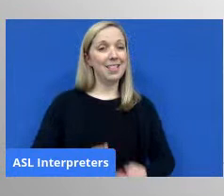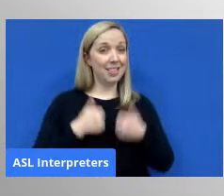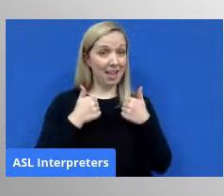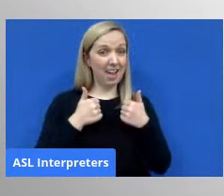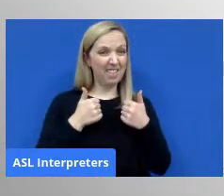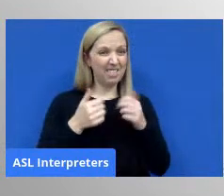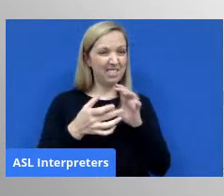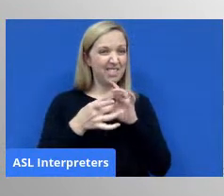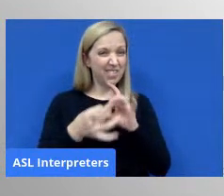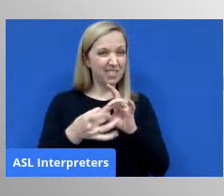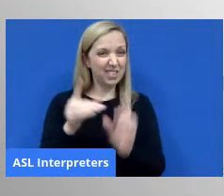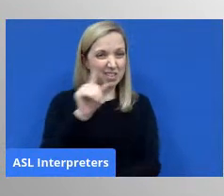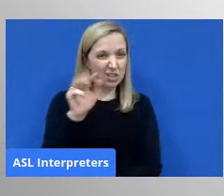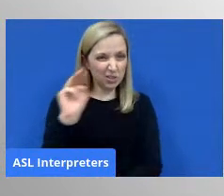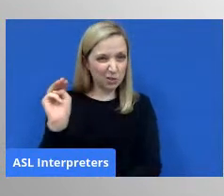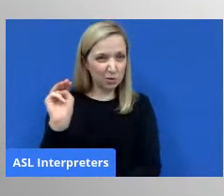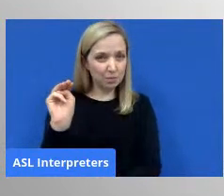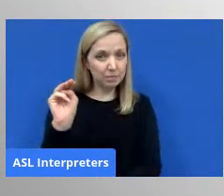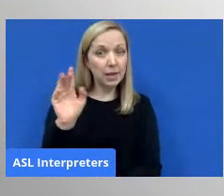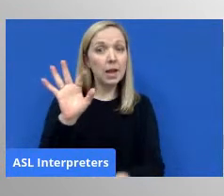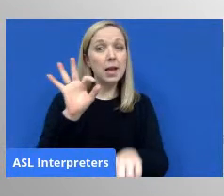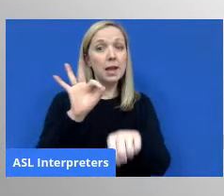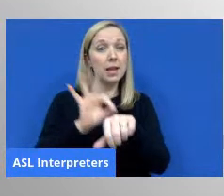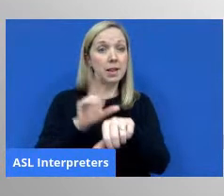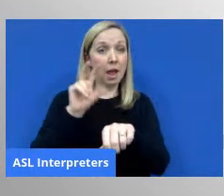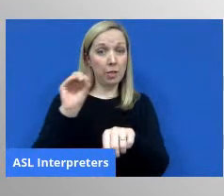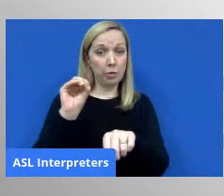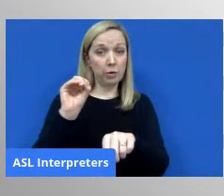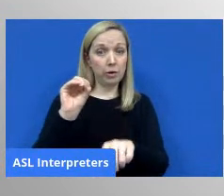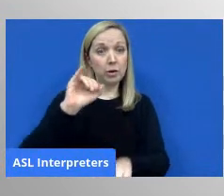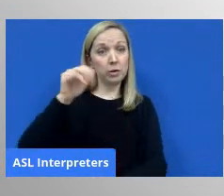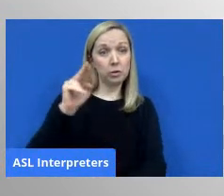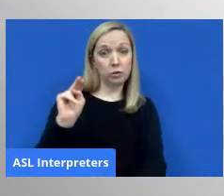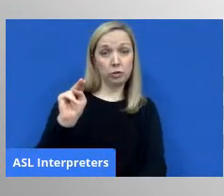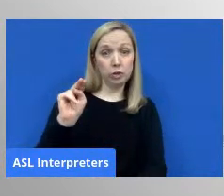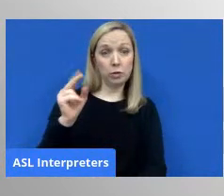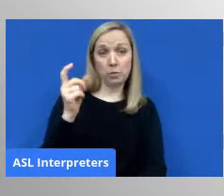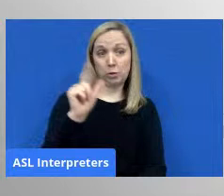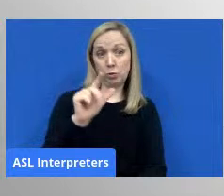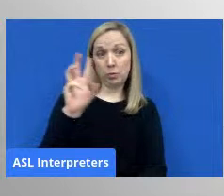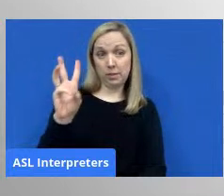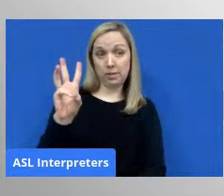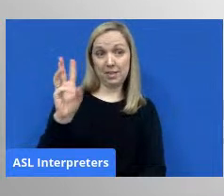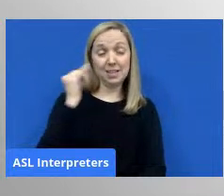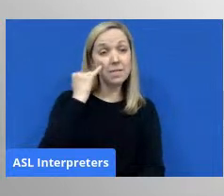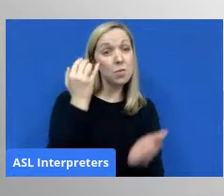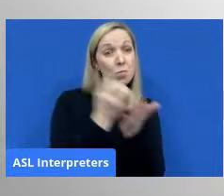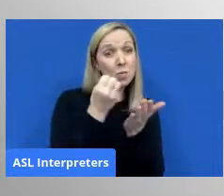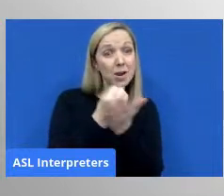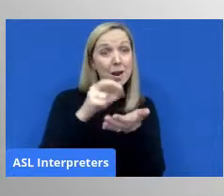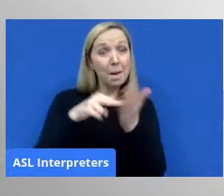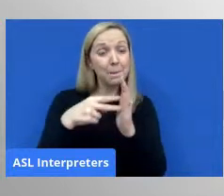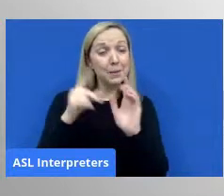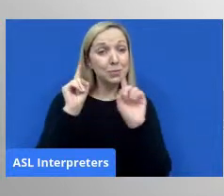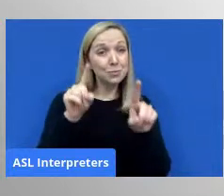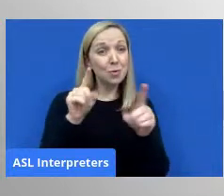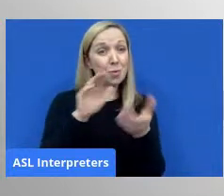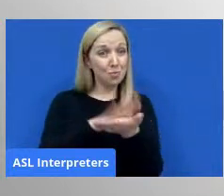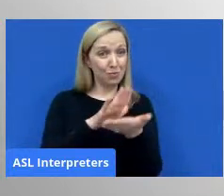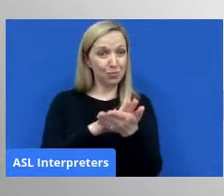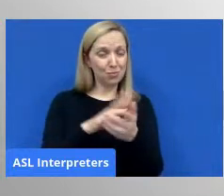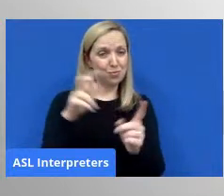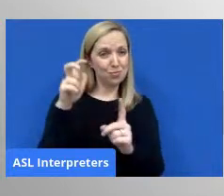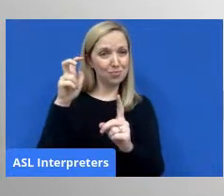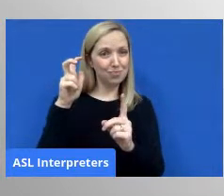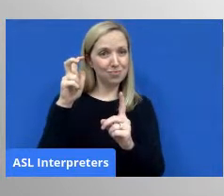9:30 a.m. in the morning. School winners will be competing for the opportunity to advance to the state championship, and we encourage our community